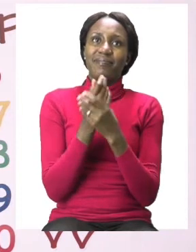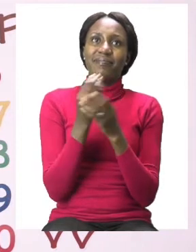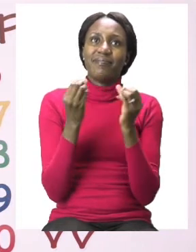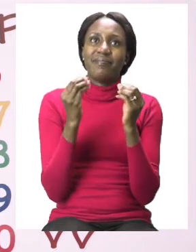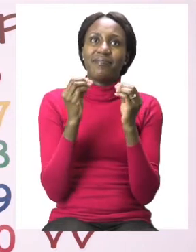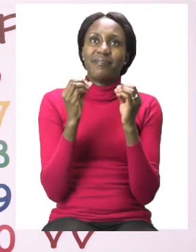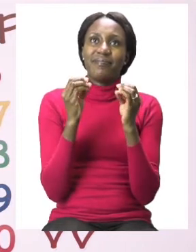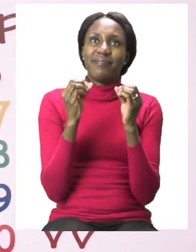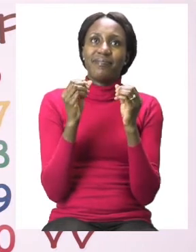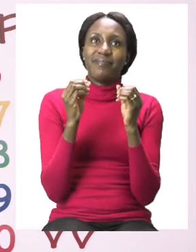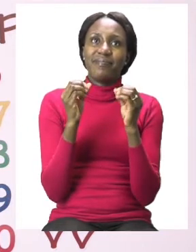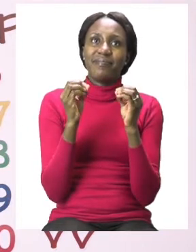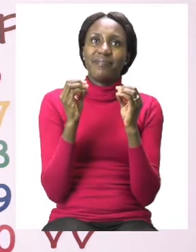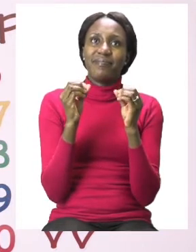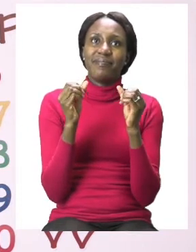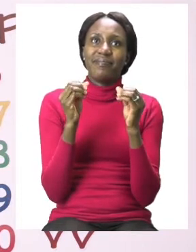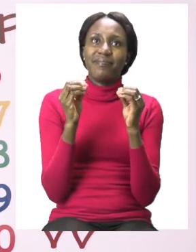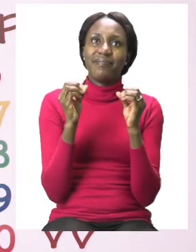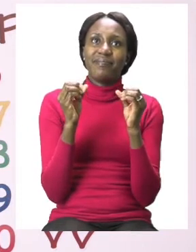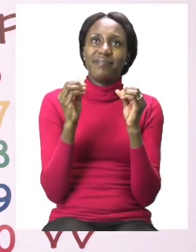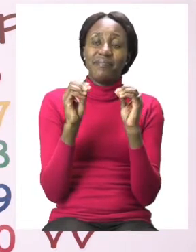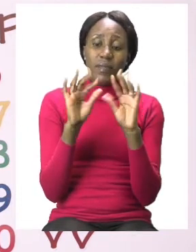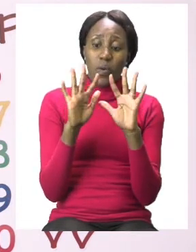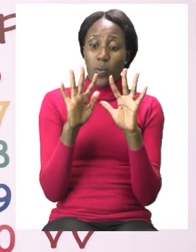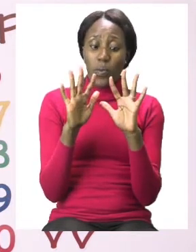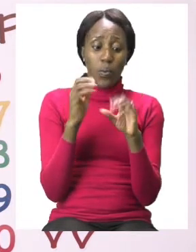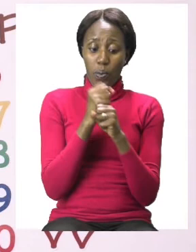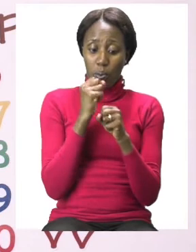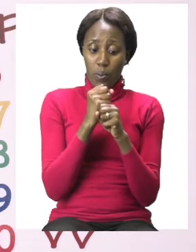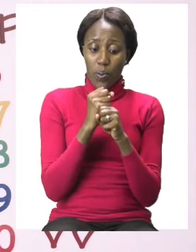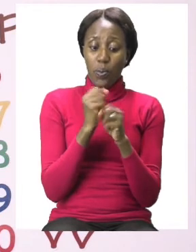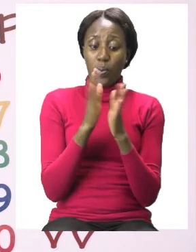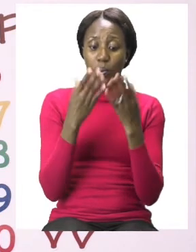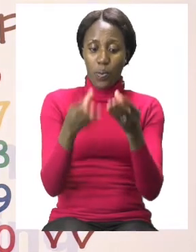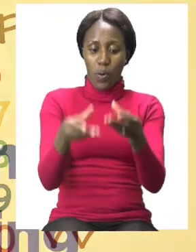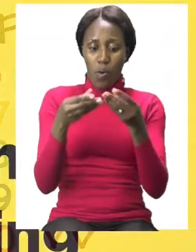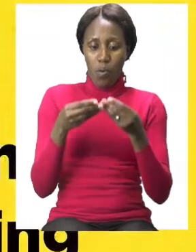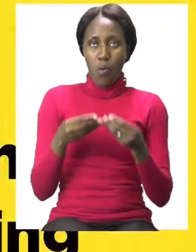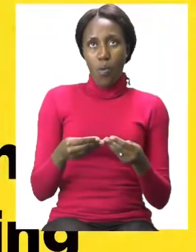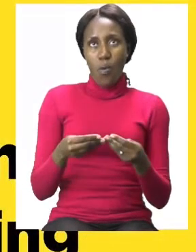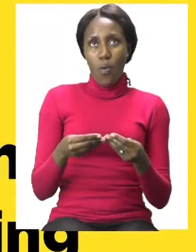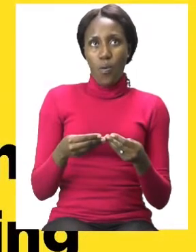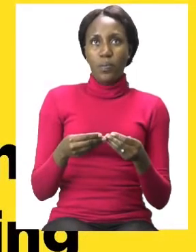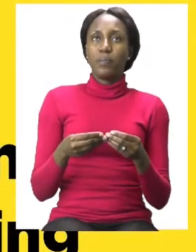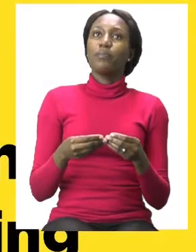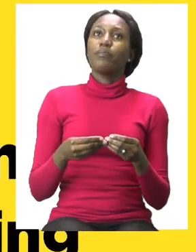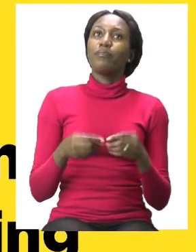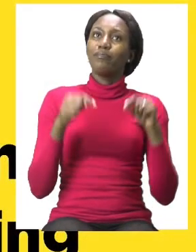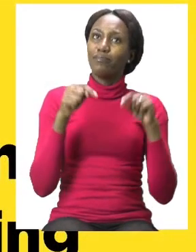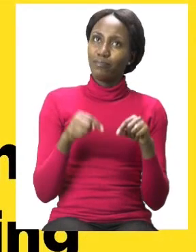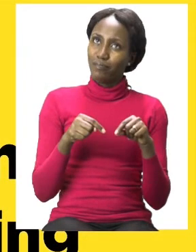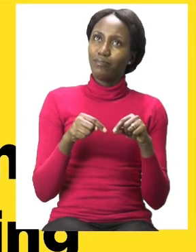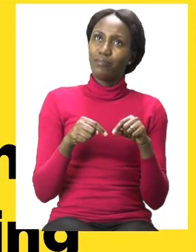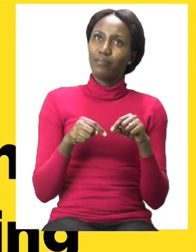our fingertips too. Make sure your hands are dry before you touch anything else. For today's